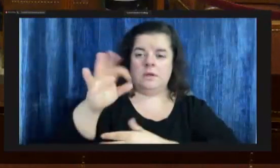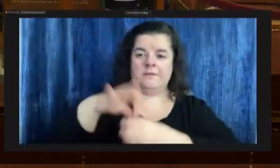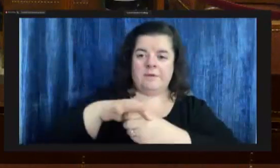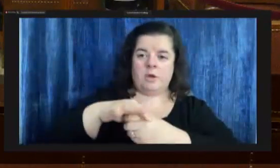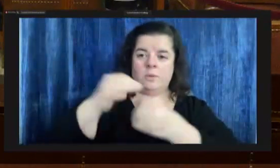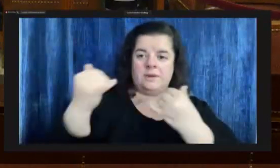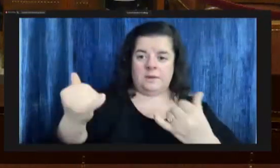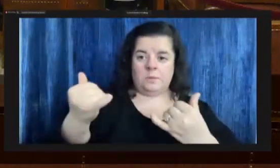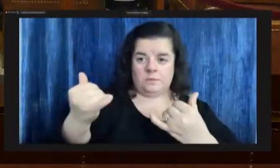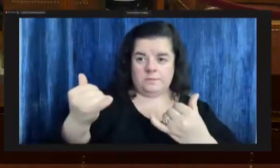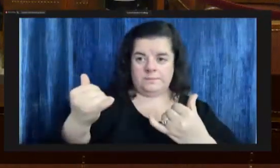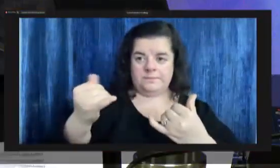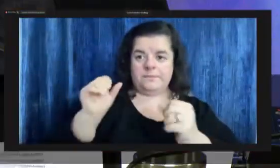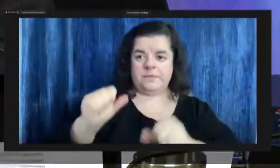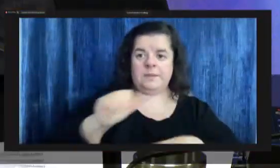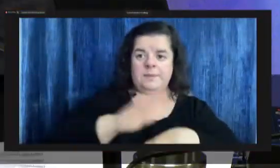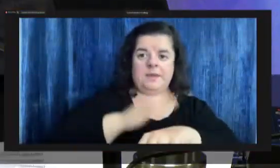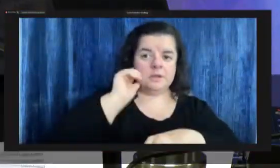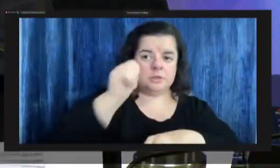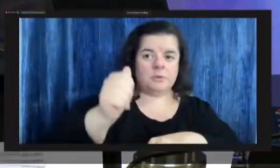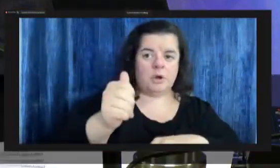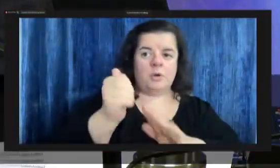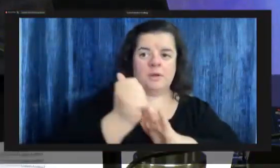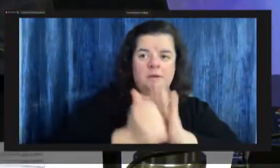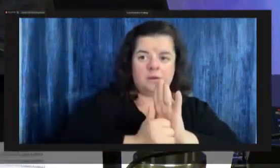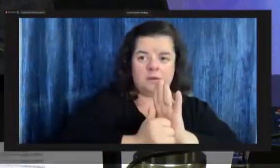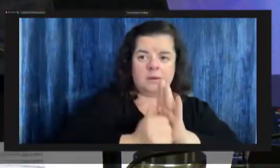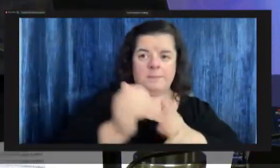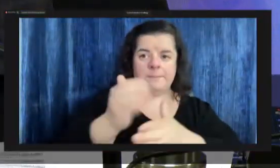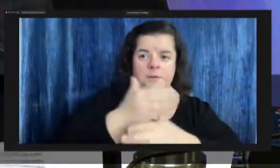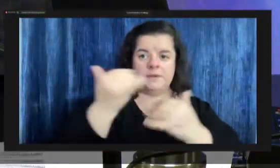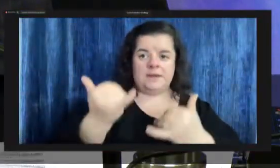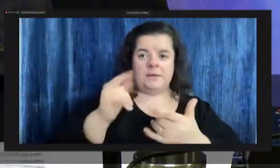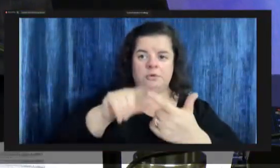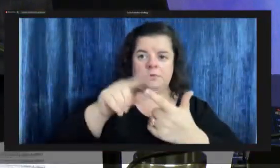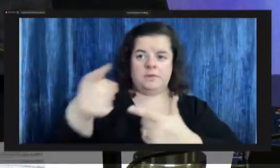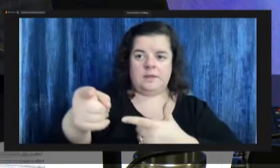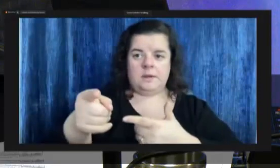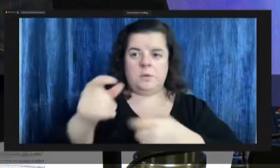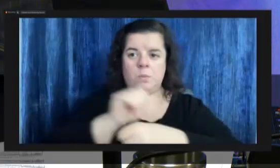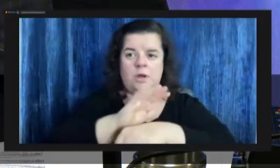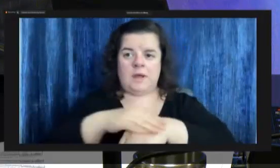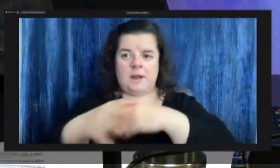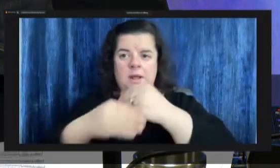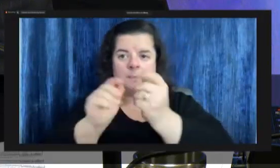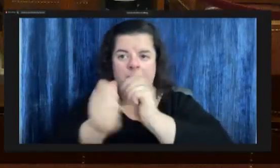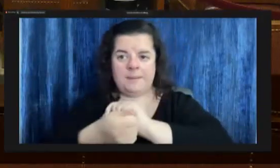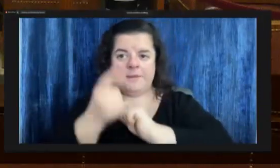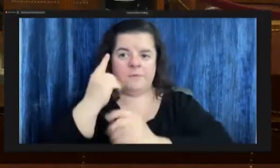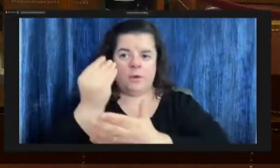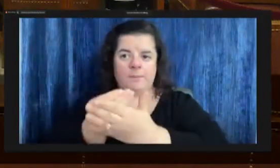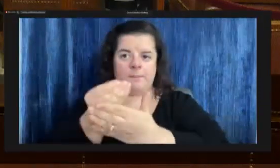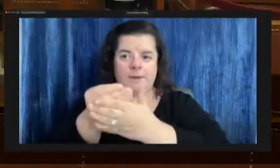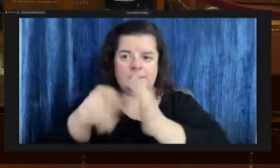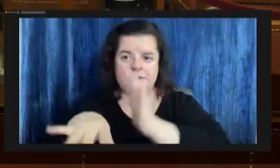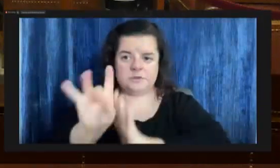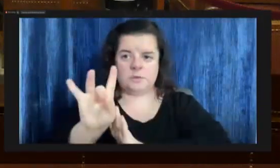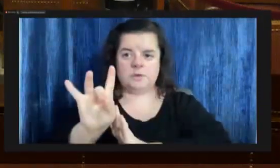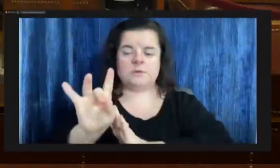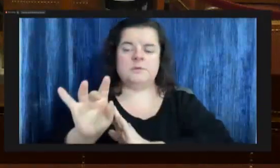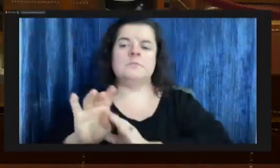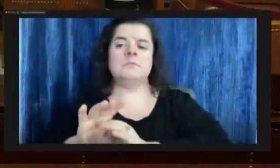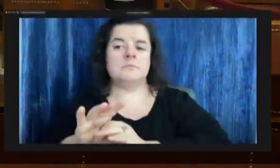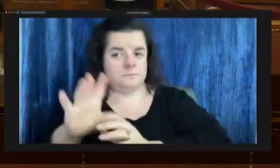so that it goes on to tomorrow's agenda, and between now and then work on an amendment for it. For the funding source? Yes. Okay. Councilwoman, you good?